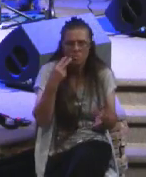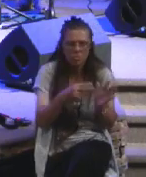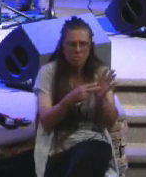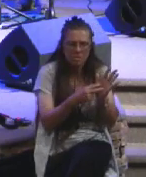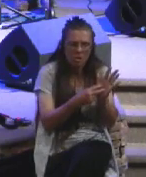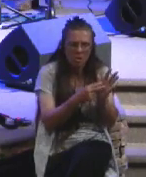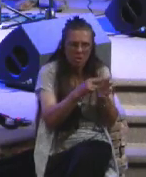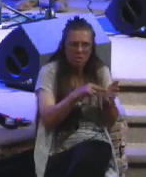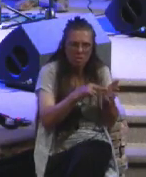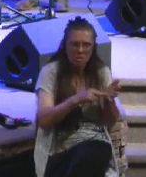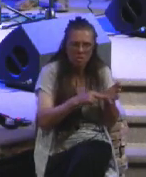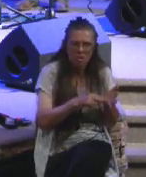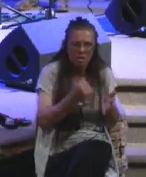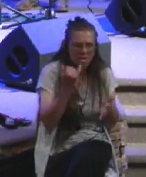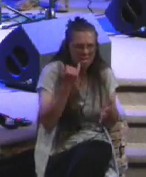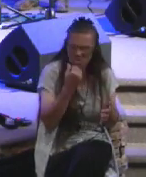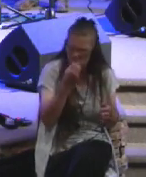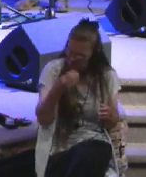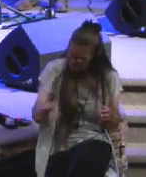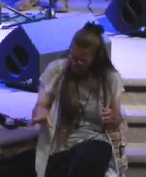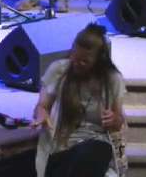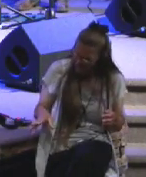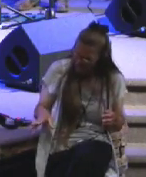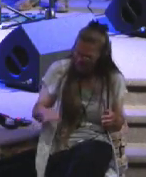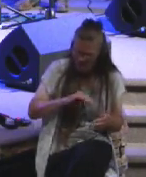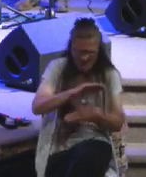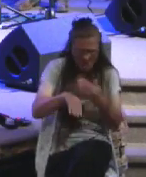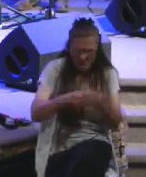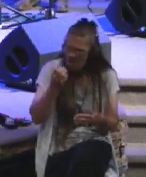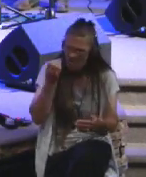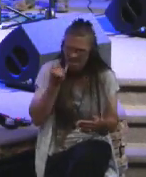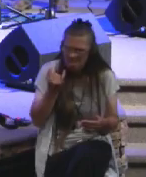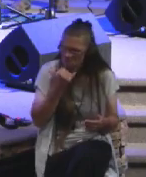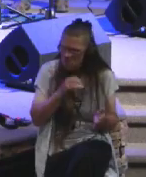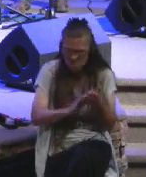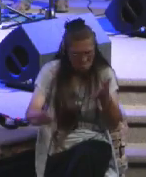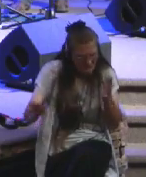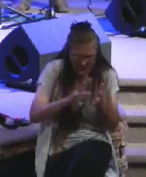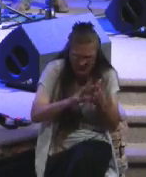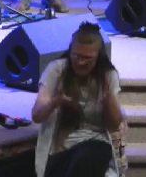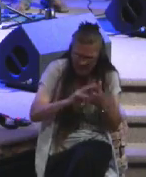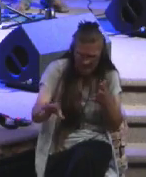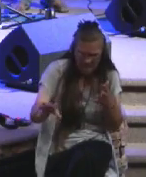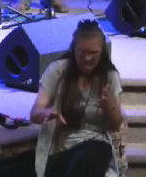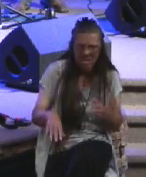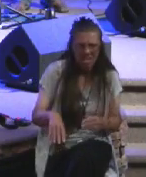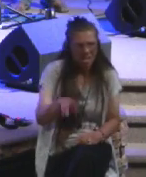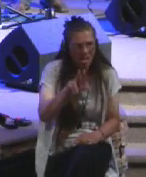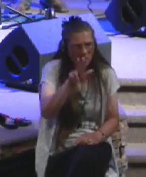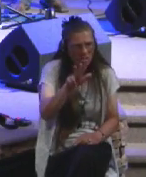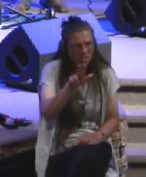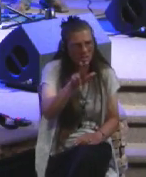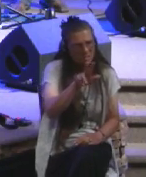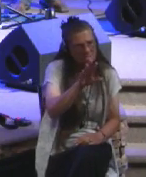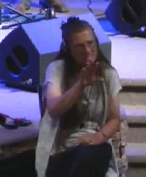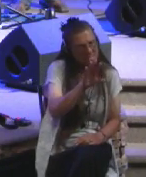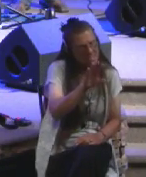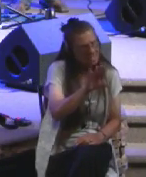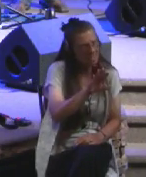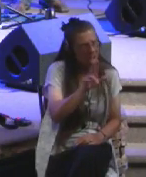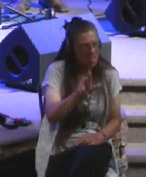Scripture. Man, Israel was bad. All of Israel was bad all the way up through chapter 37. But you